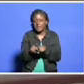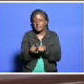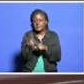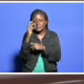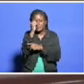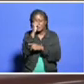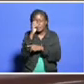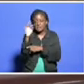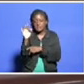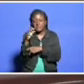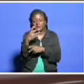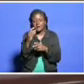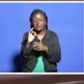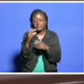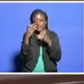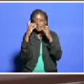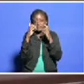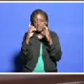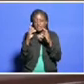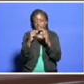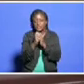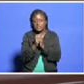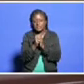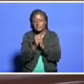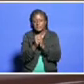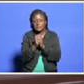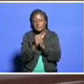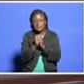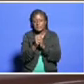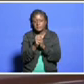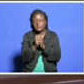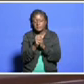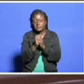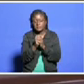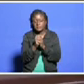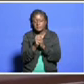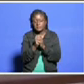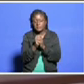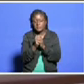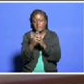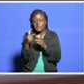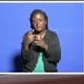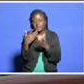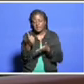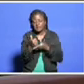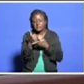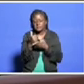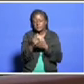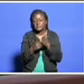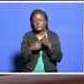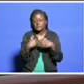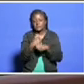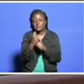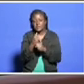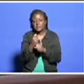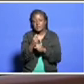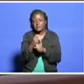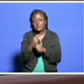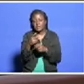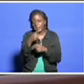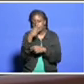twin catalyst for the emergence of a large and authentic black middle class in the Bahamas in the